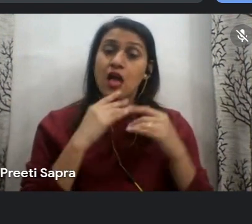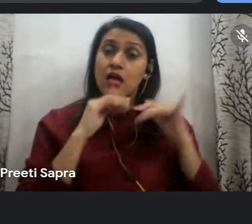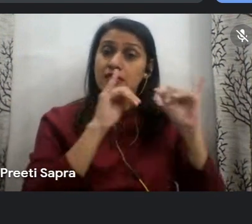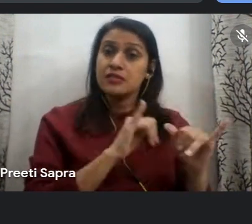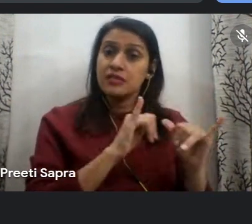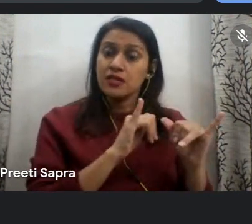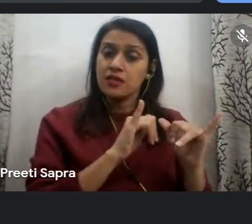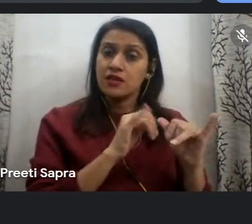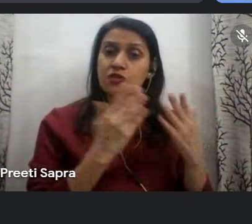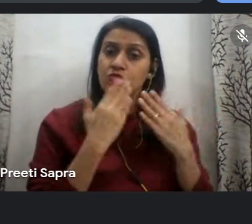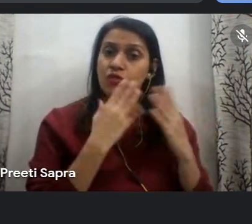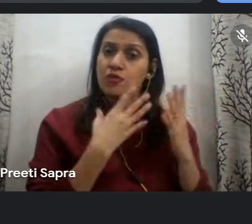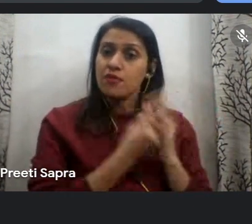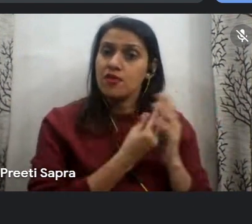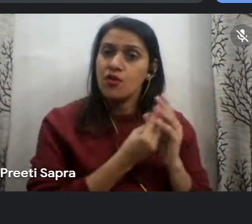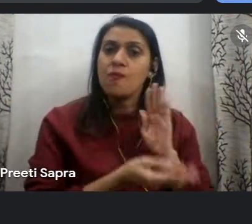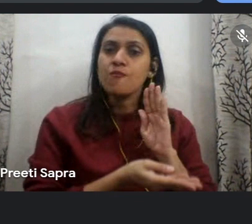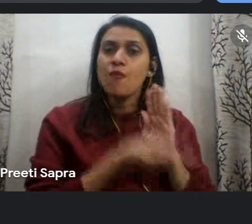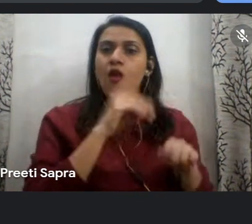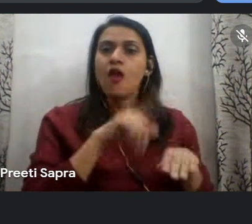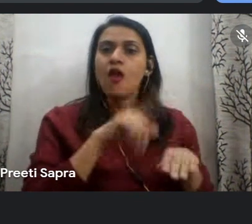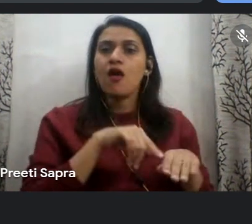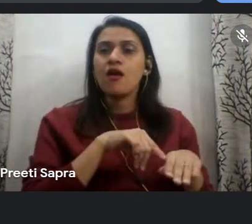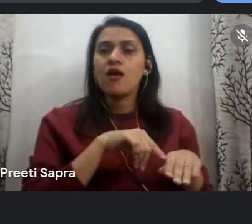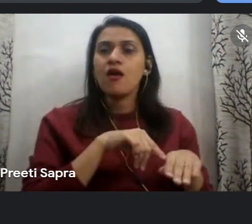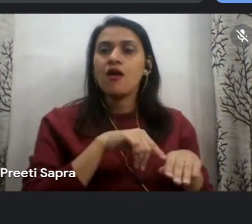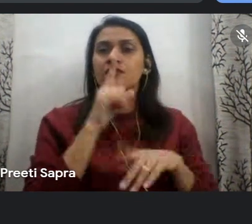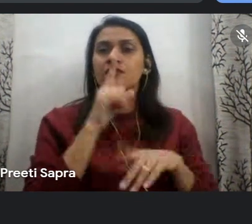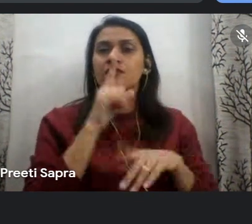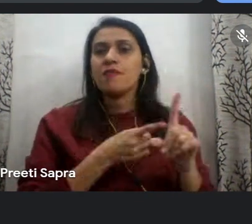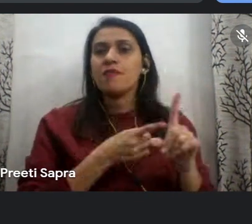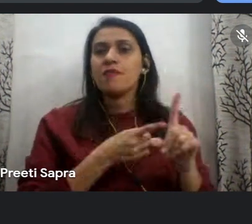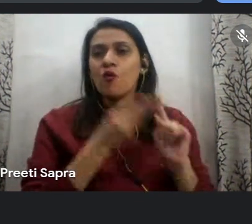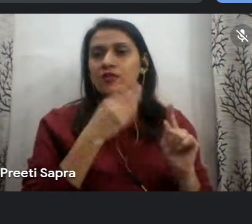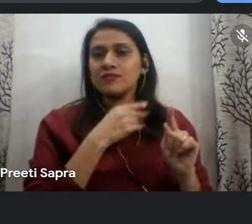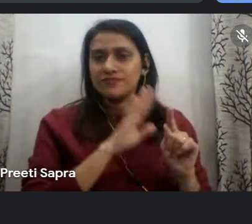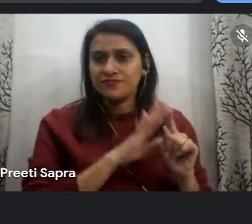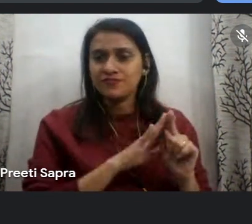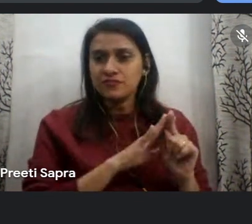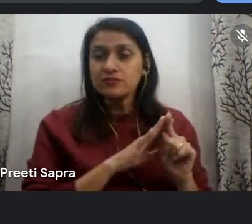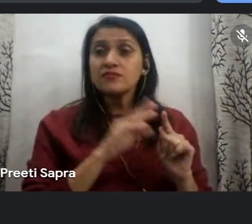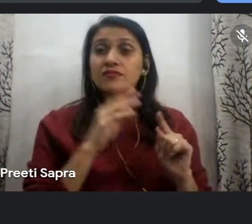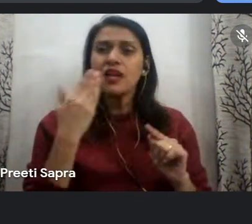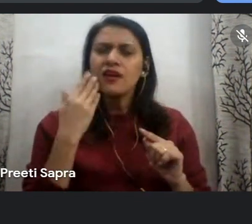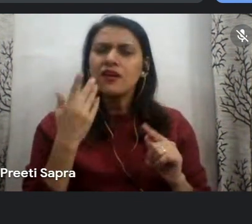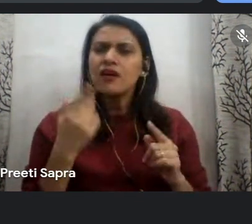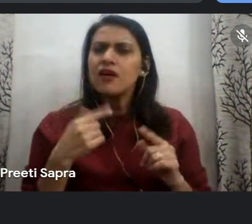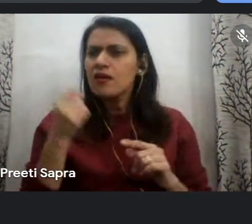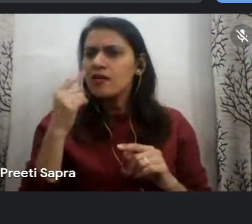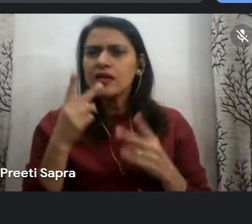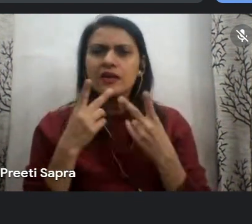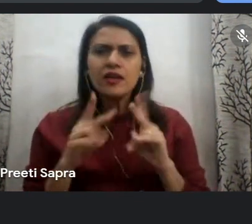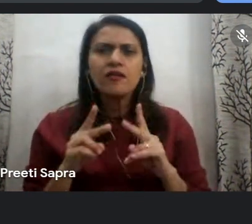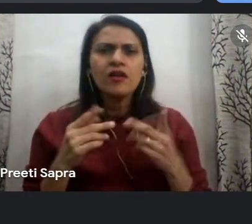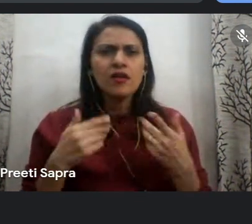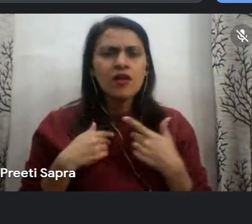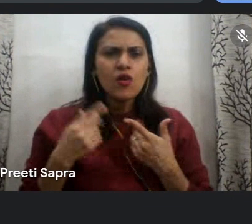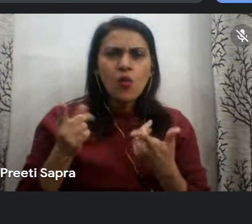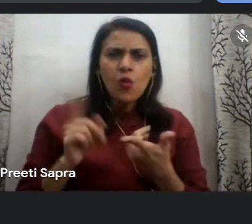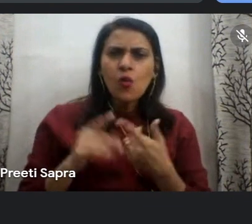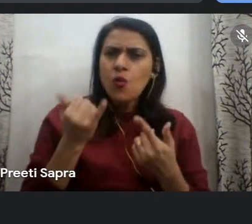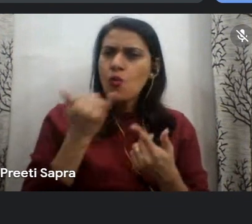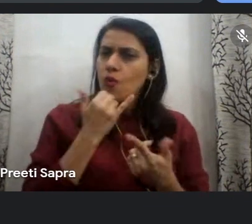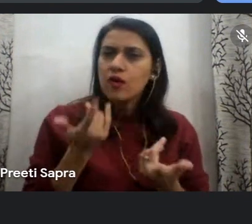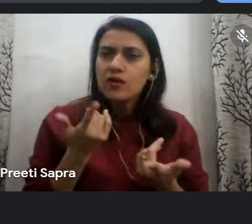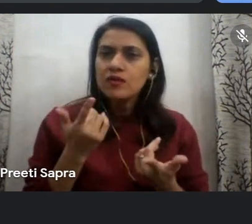that, there was something really, really different, or in some ways at those days wrong. So my parents at that time assumed